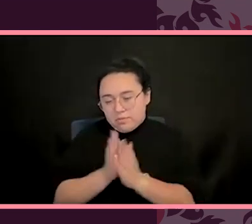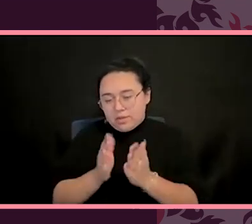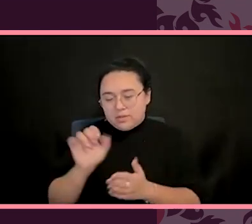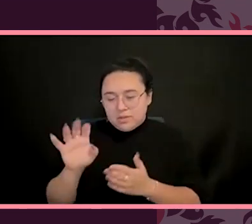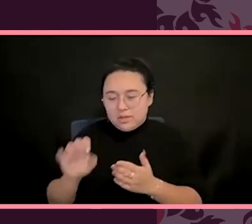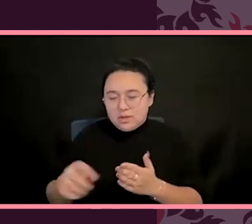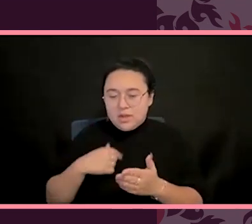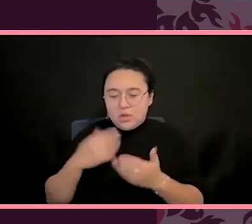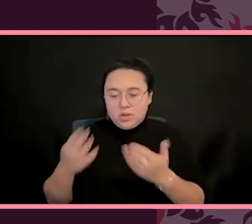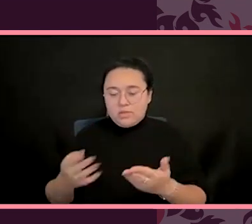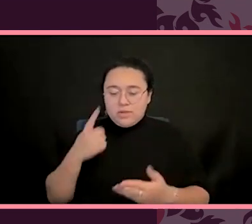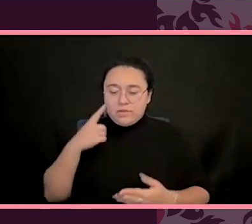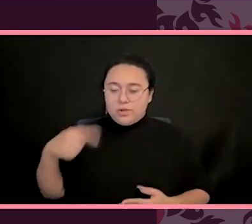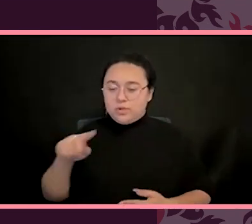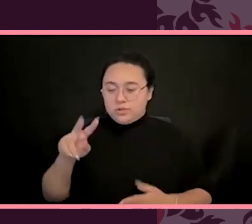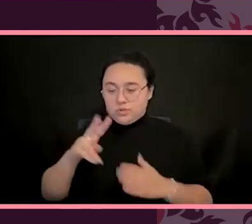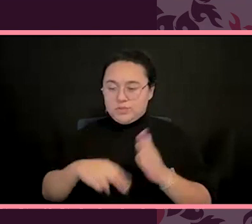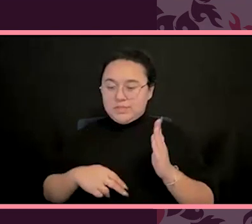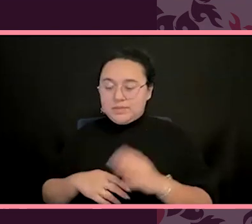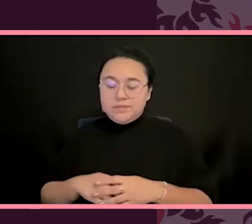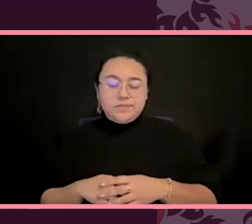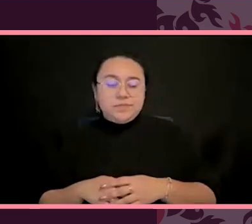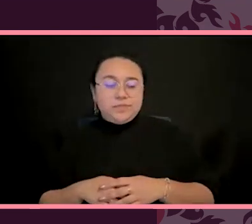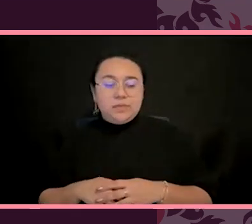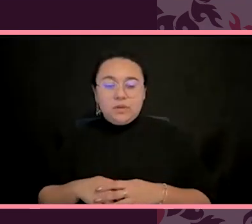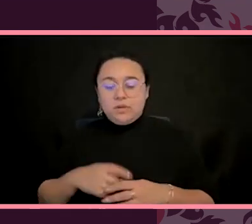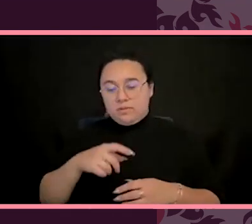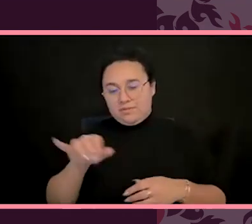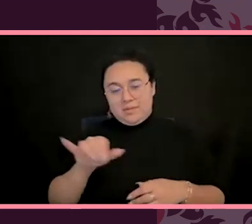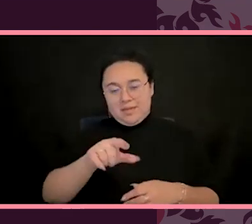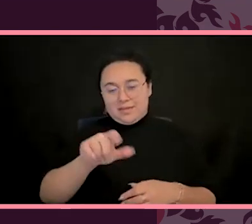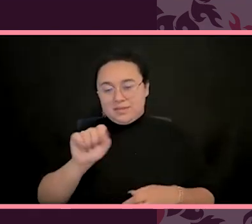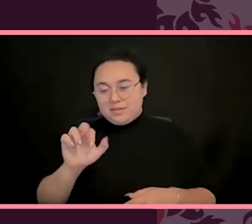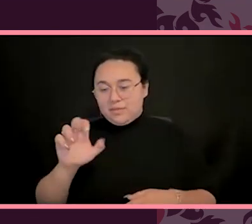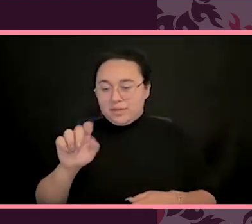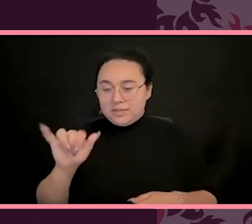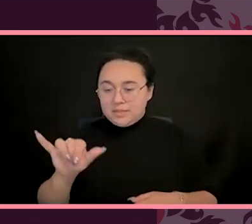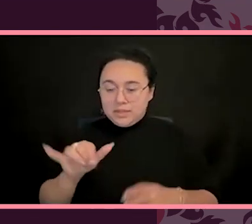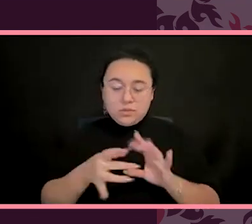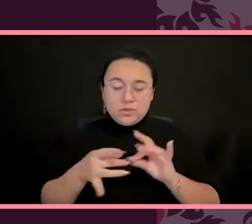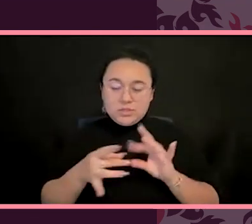I definitely recommend. But I think what Serenity is really speaking to is